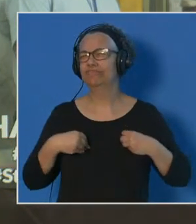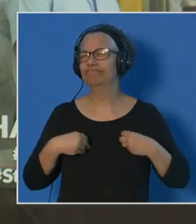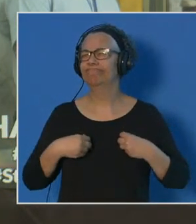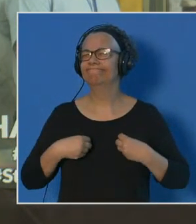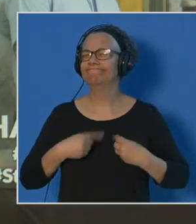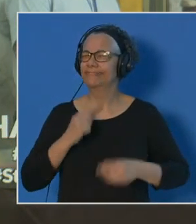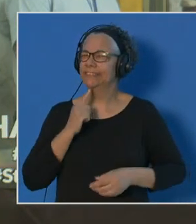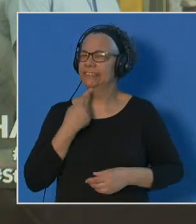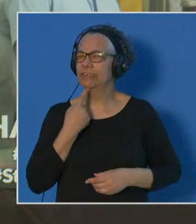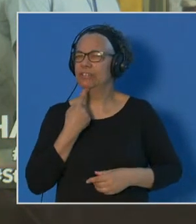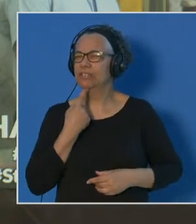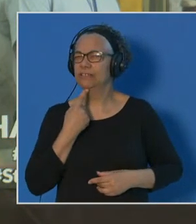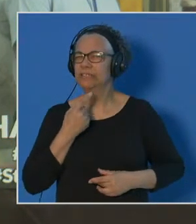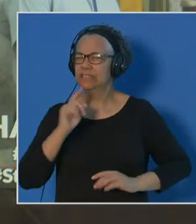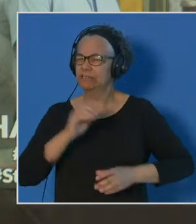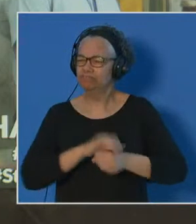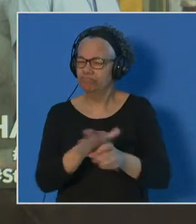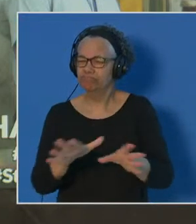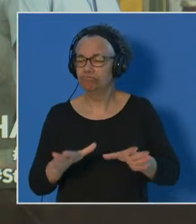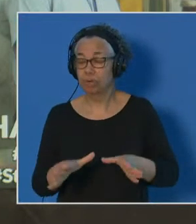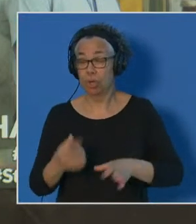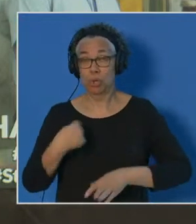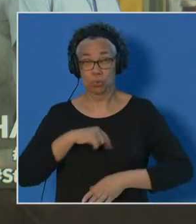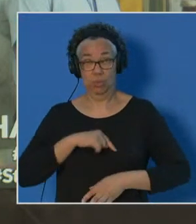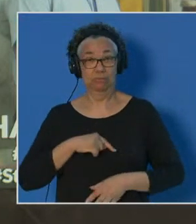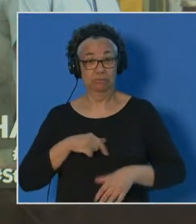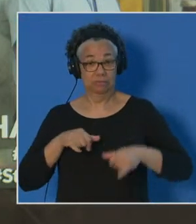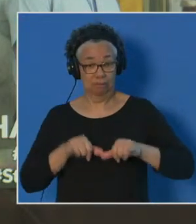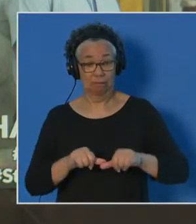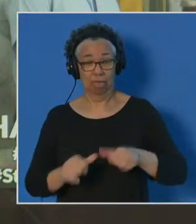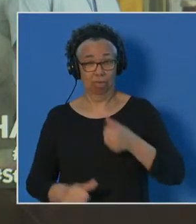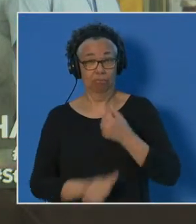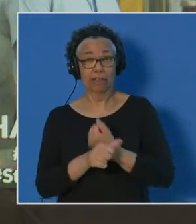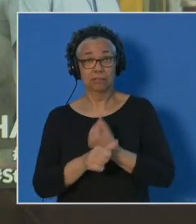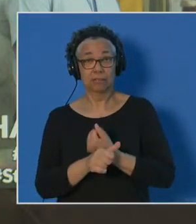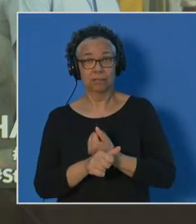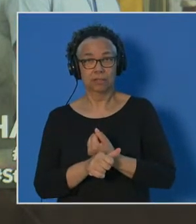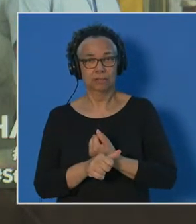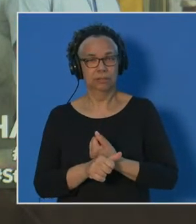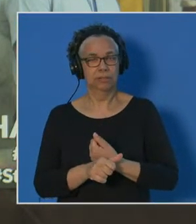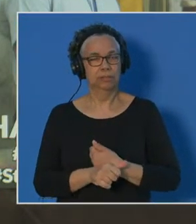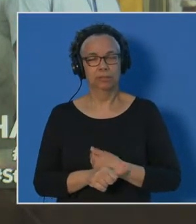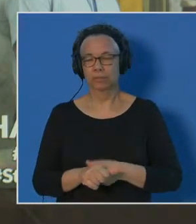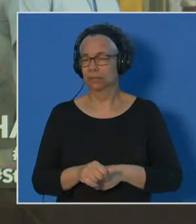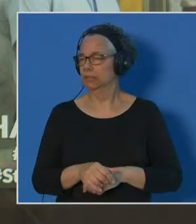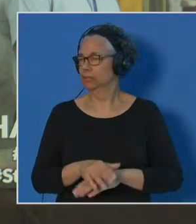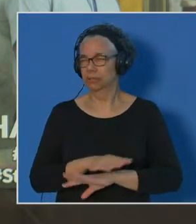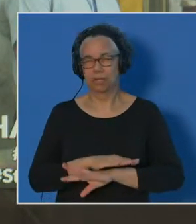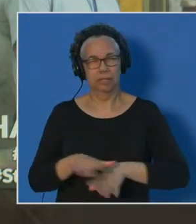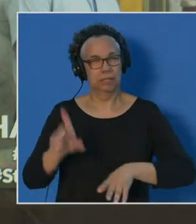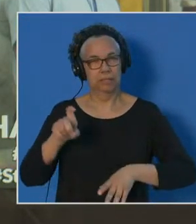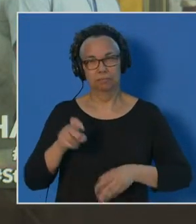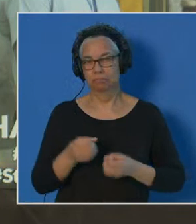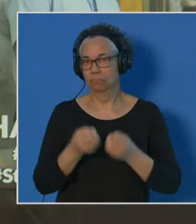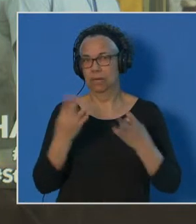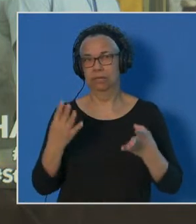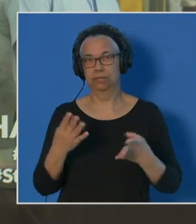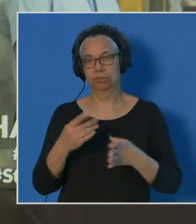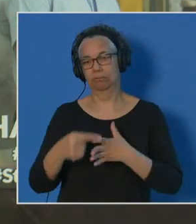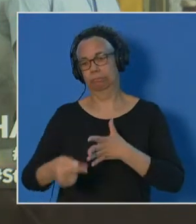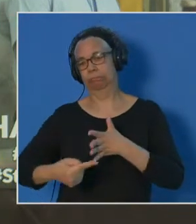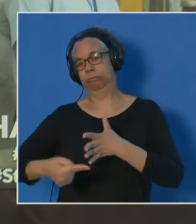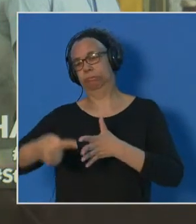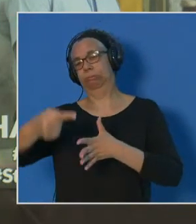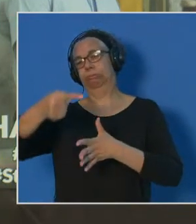And the fact is that we still do have a risk, and it doesn't take a lot for us to end up moving backwards. So my